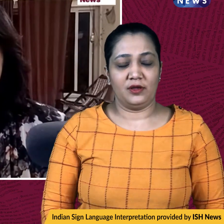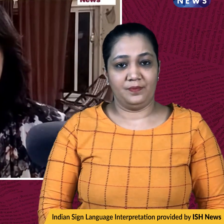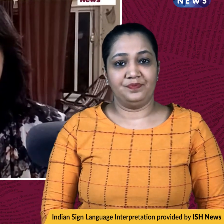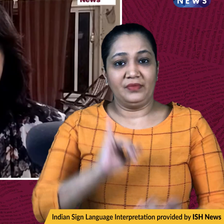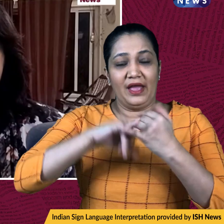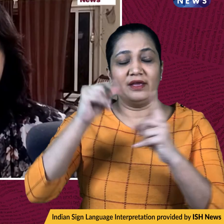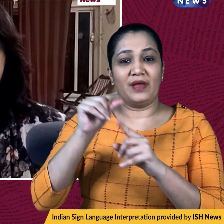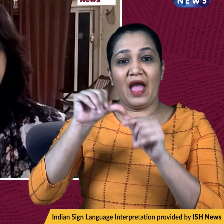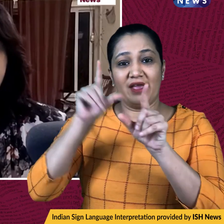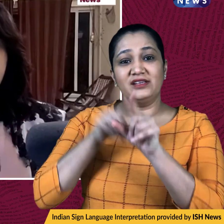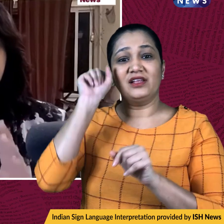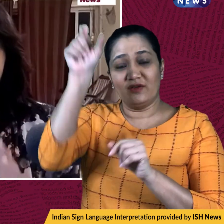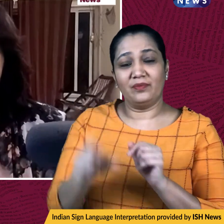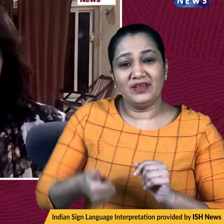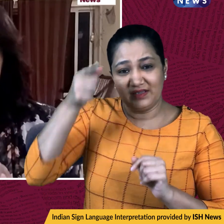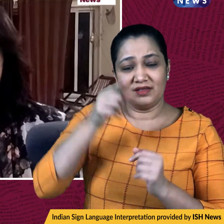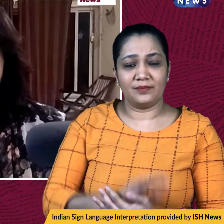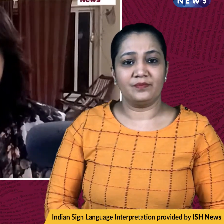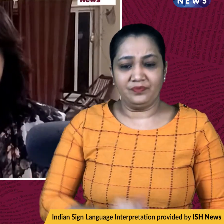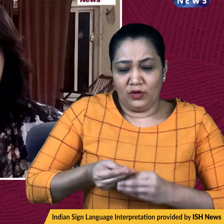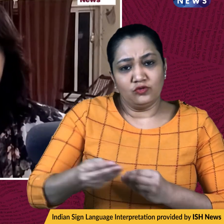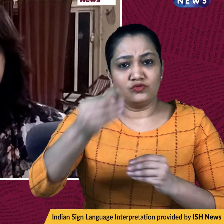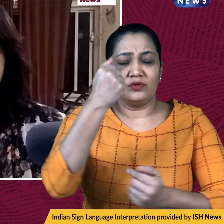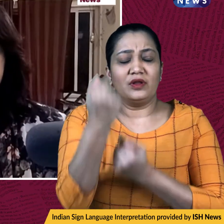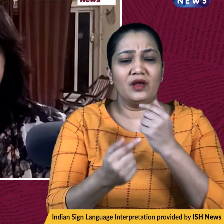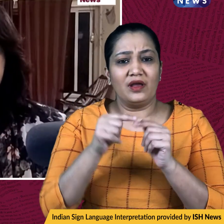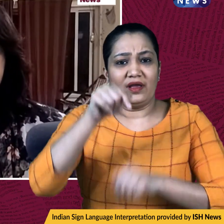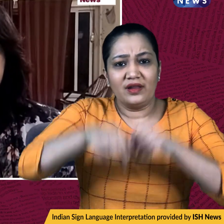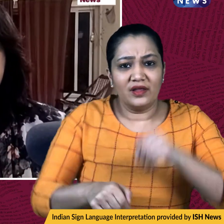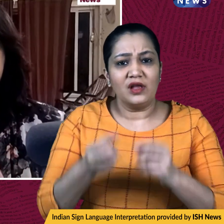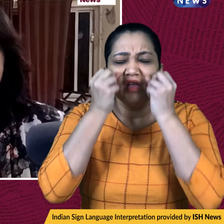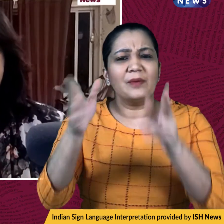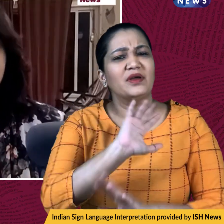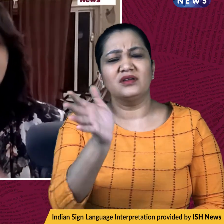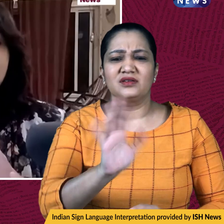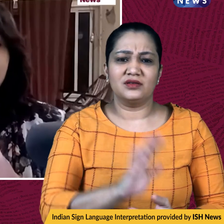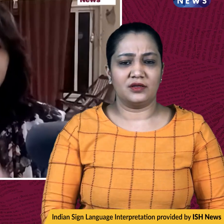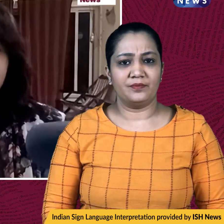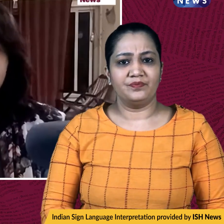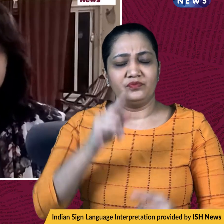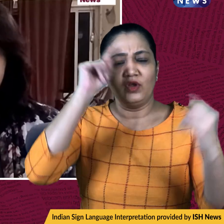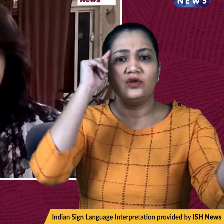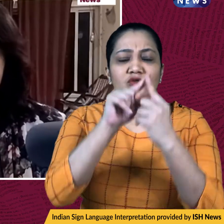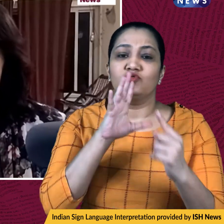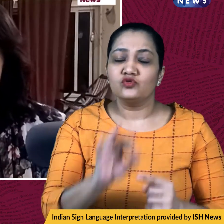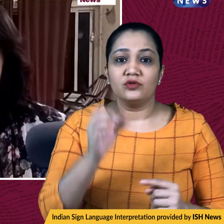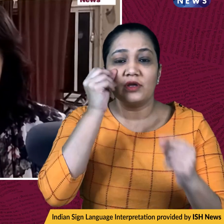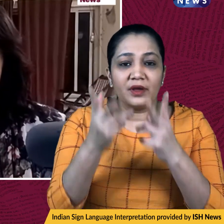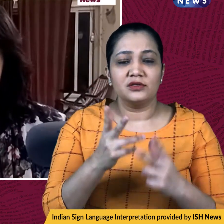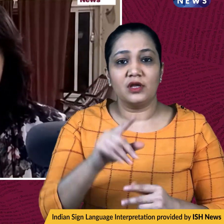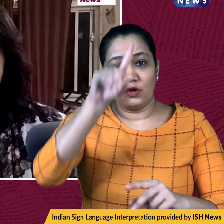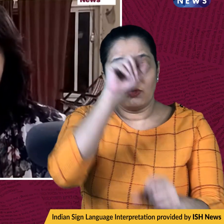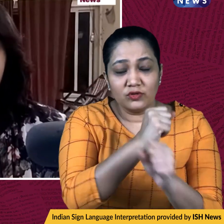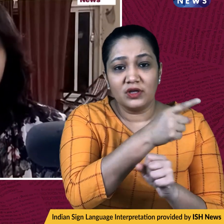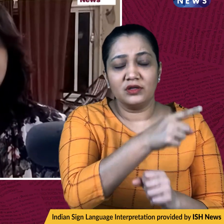Party President Akhilesh Yadav has said that forthcoming elections will not throw a surprise result, but claimed that the real surprise will be